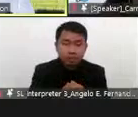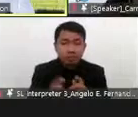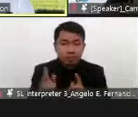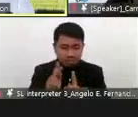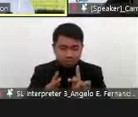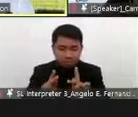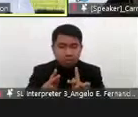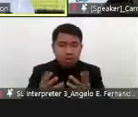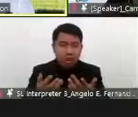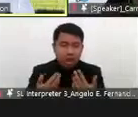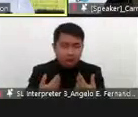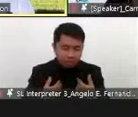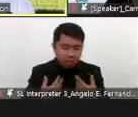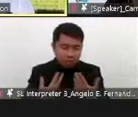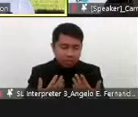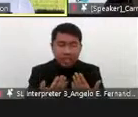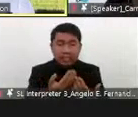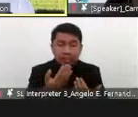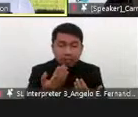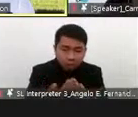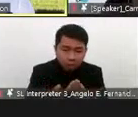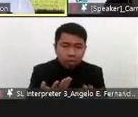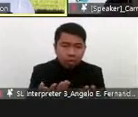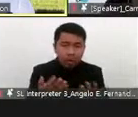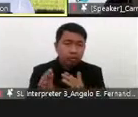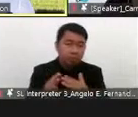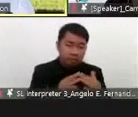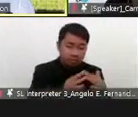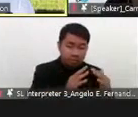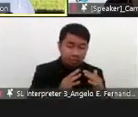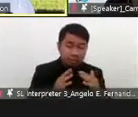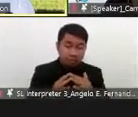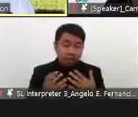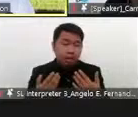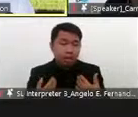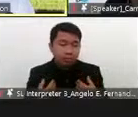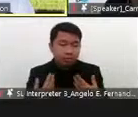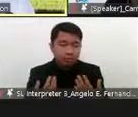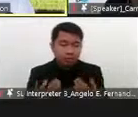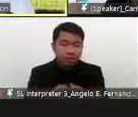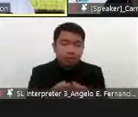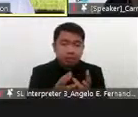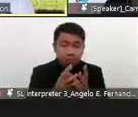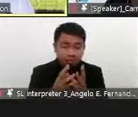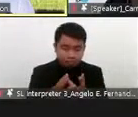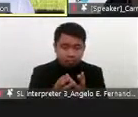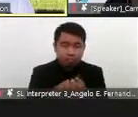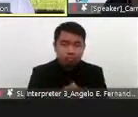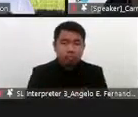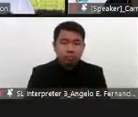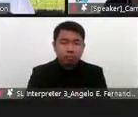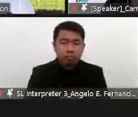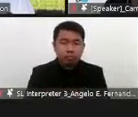in relatively simple village lifeways and relatively simple structures.